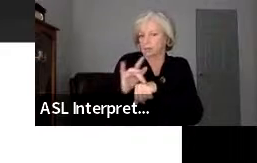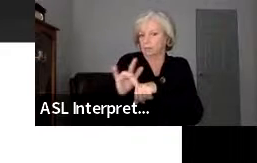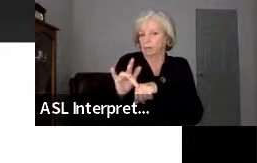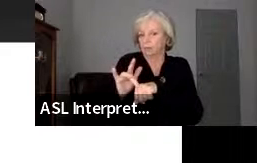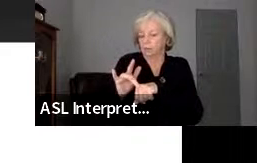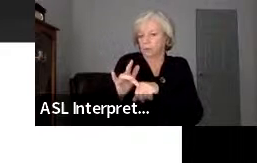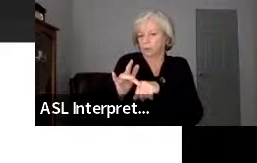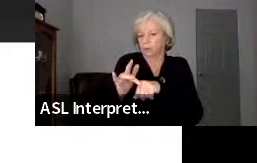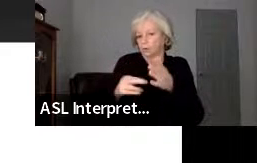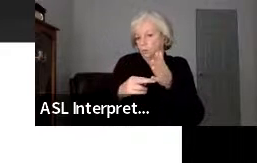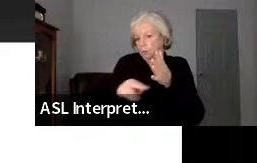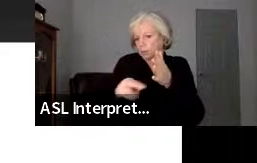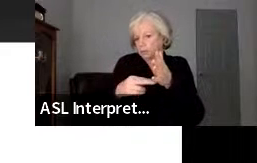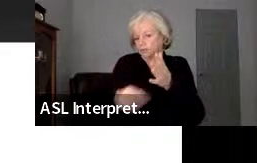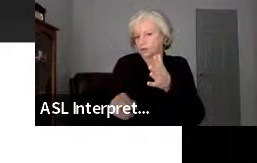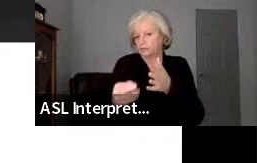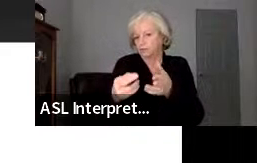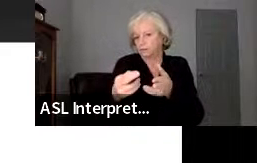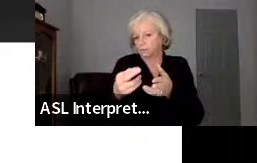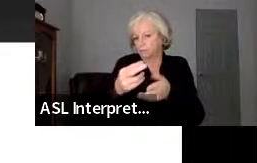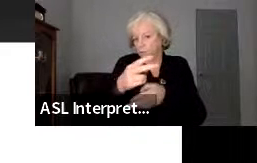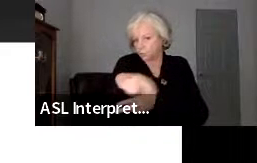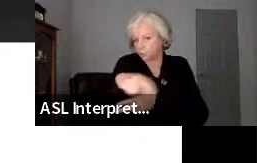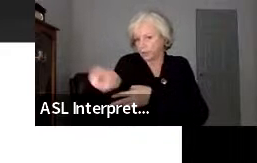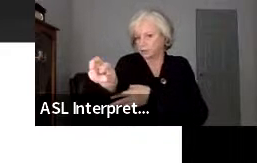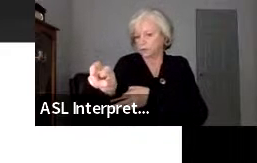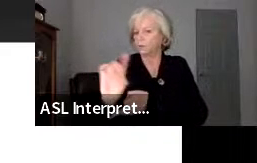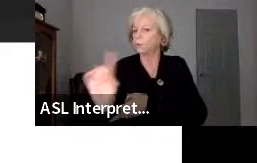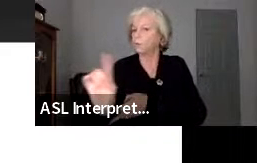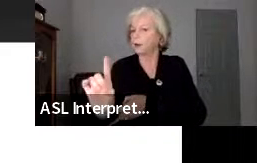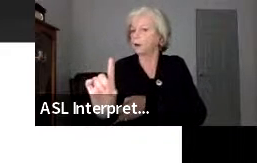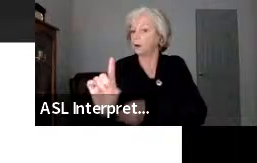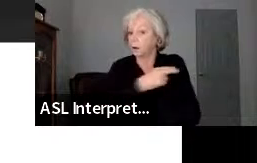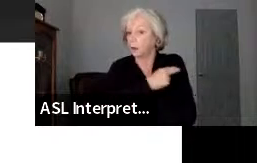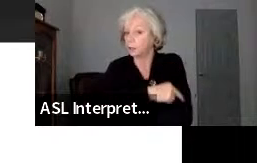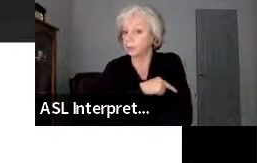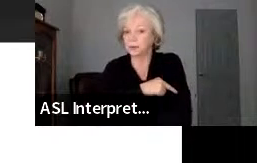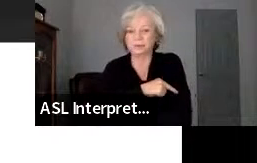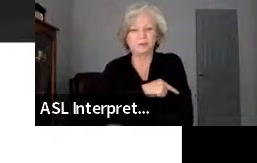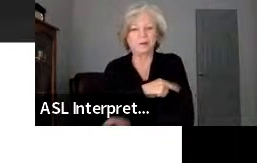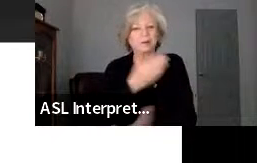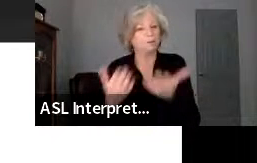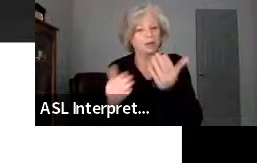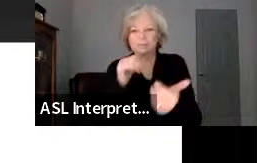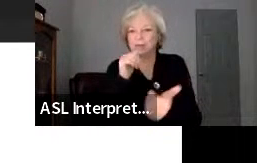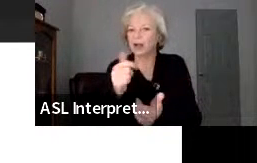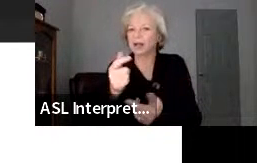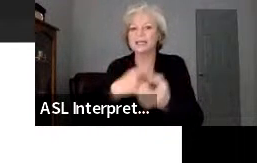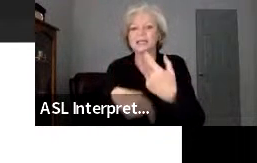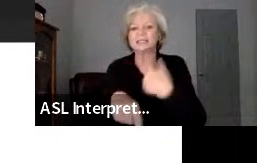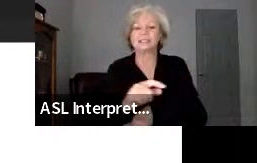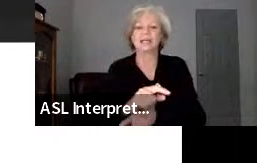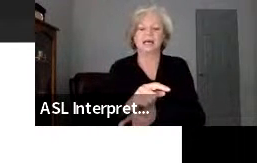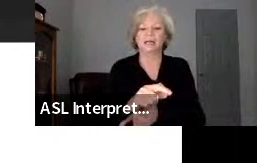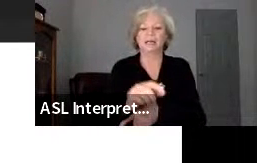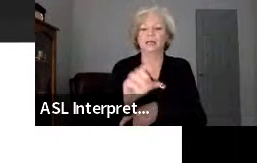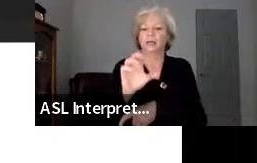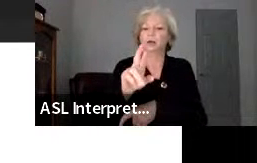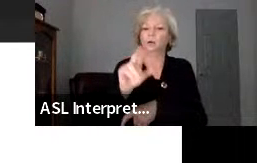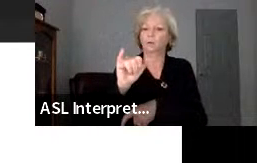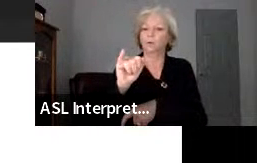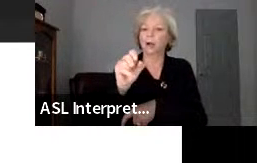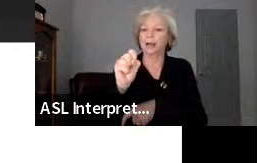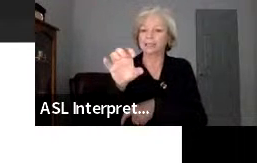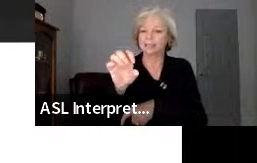for transport, but maybe not to the hospital. Maybe they take them to a crisis stabilization unit, or they give them